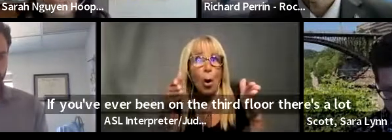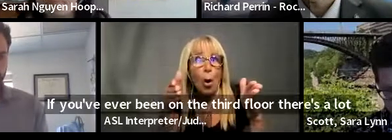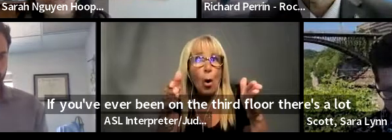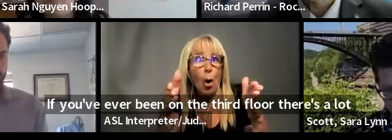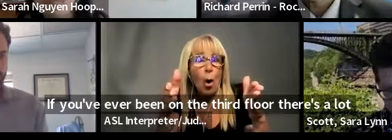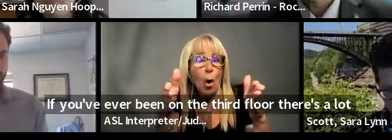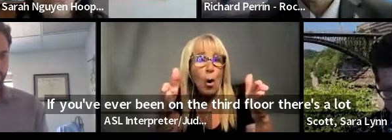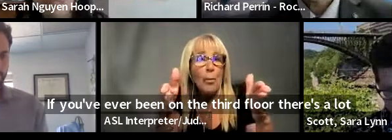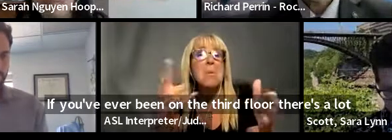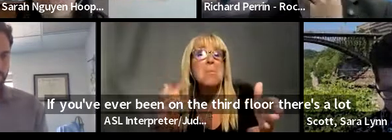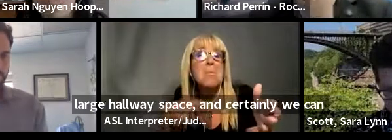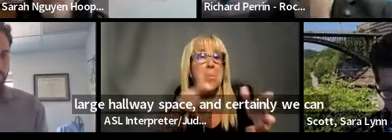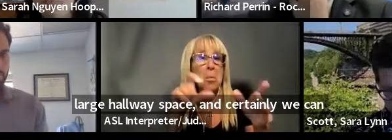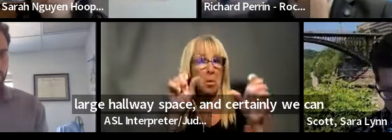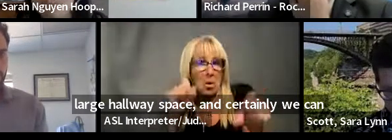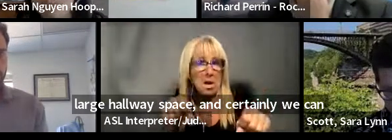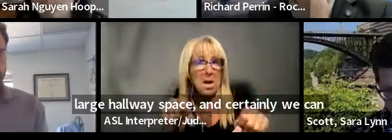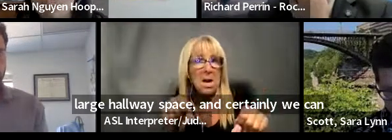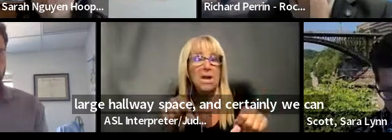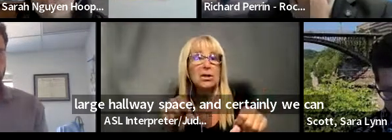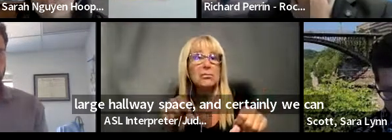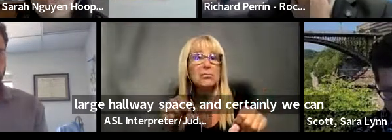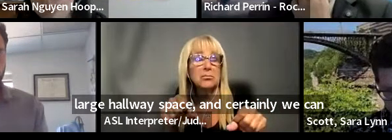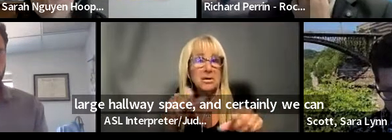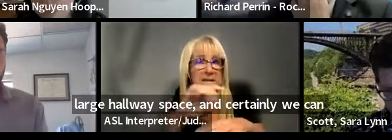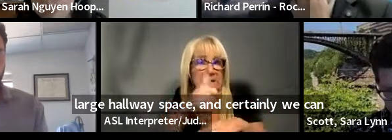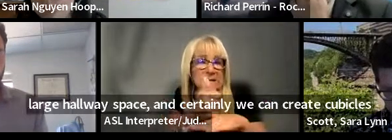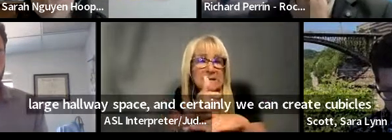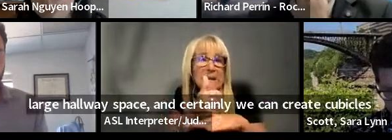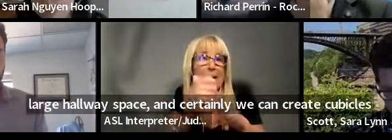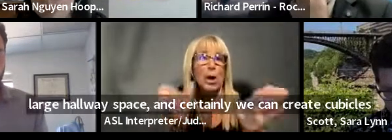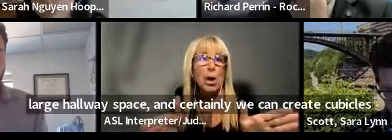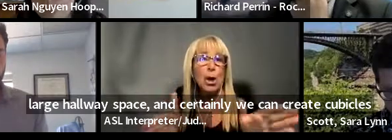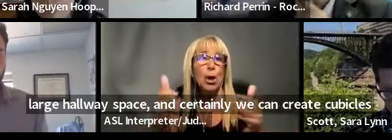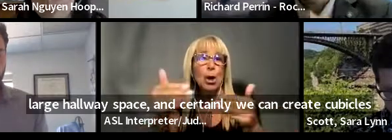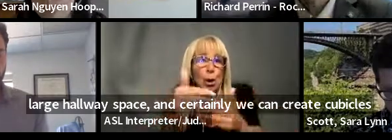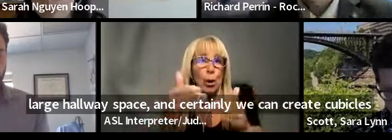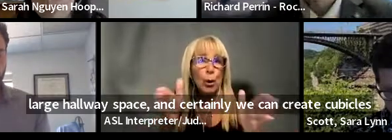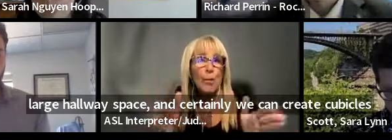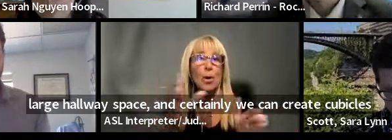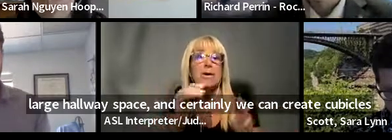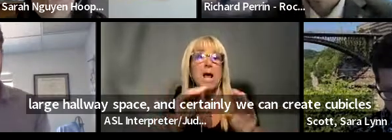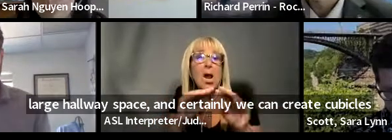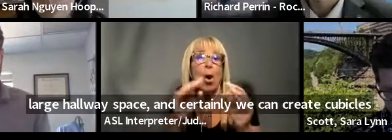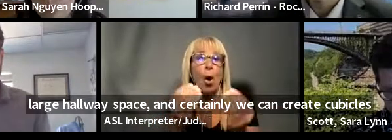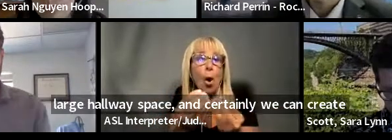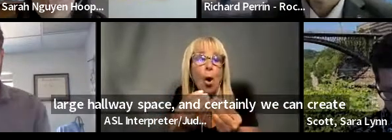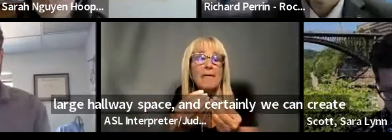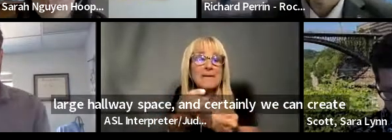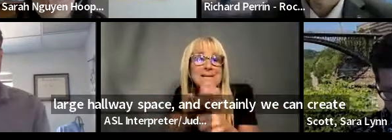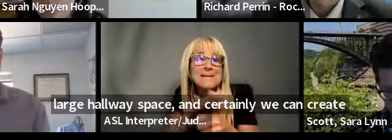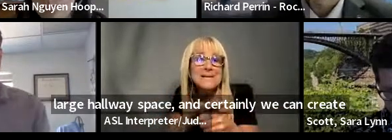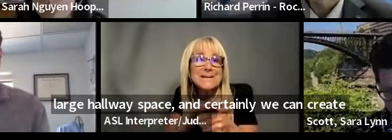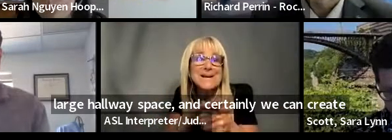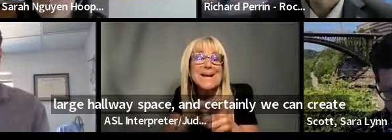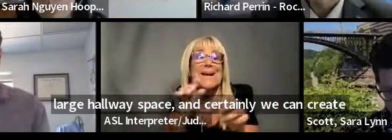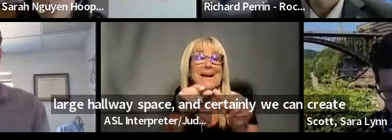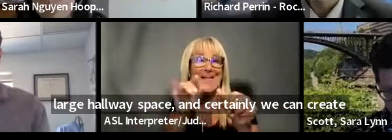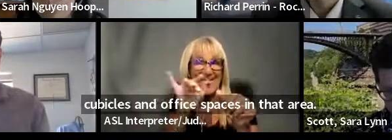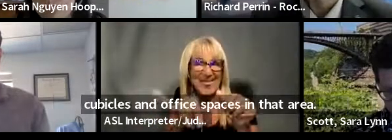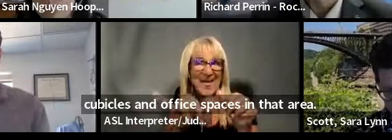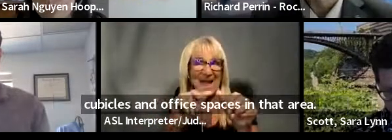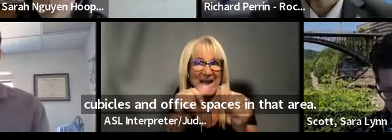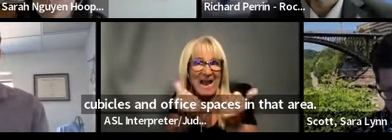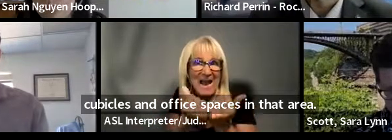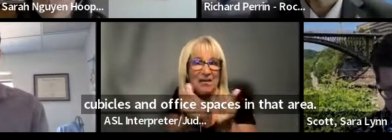certainly we can create cubicles and office spaces in that area. And so that's what they have been doing. There